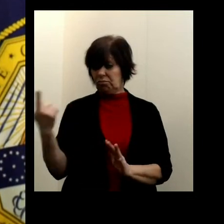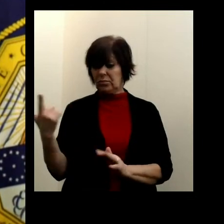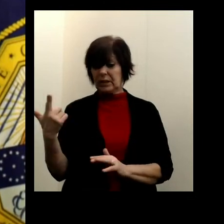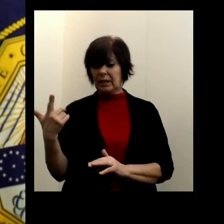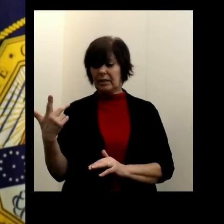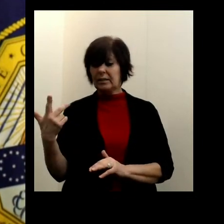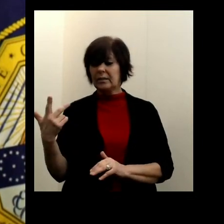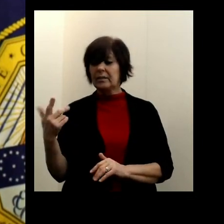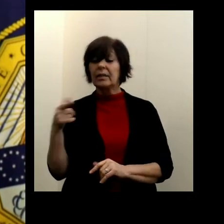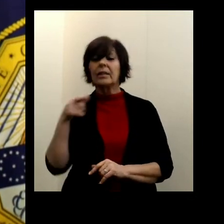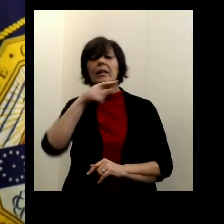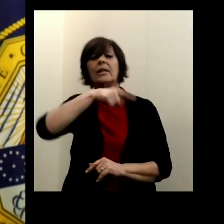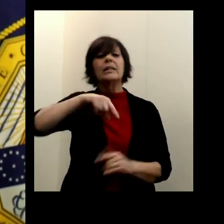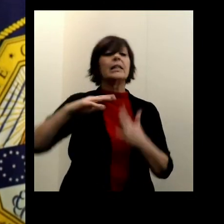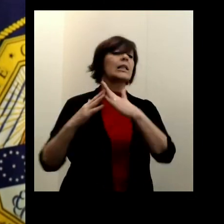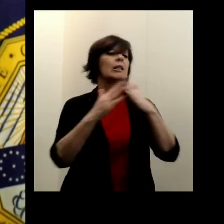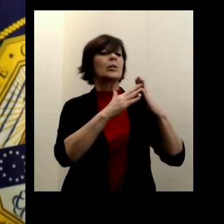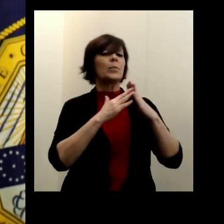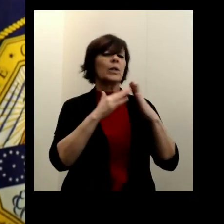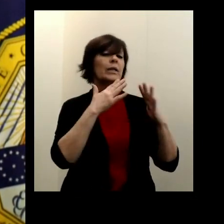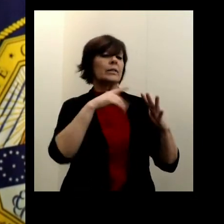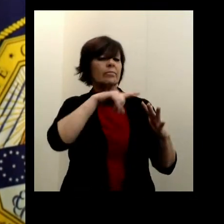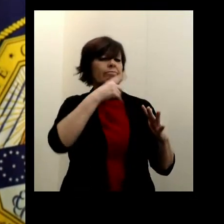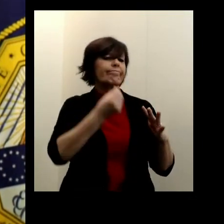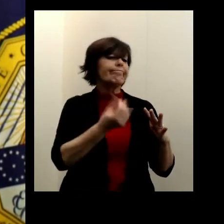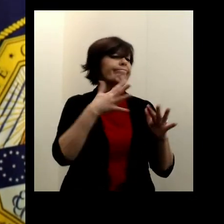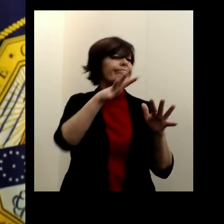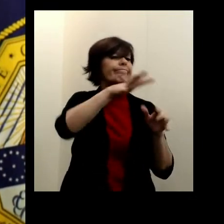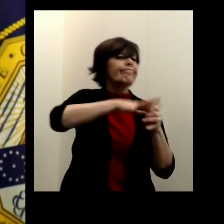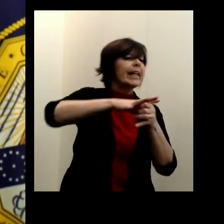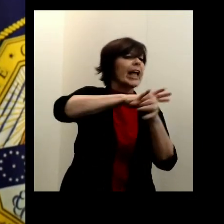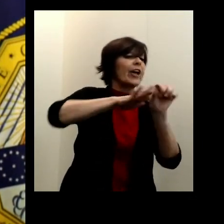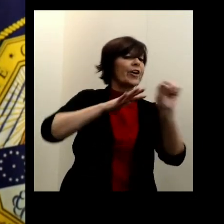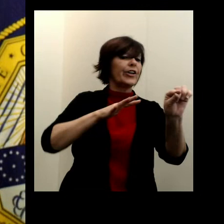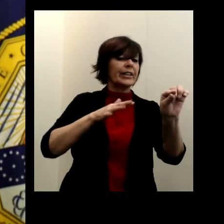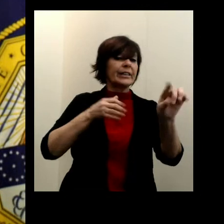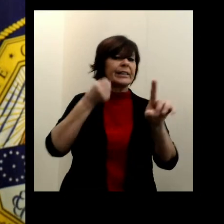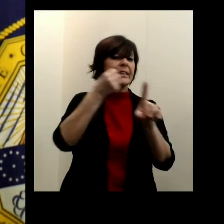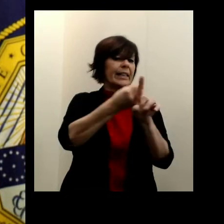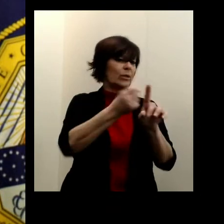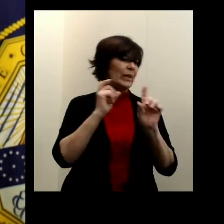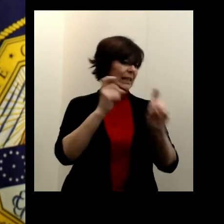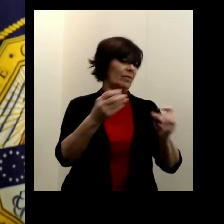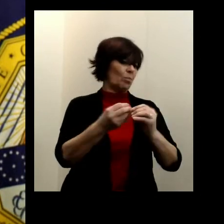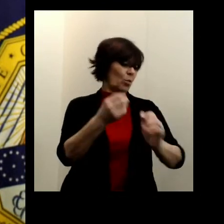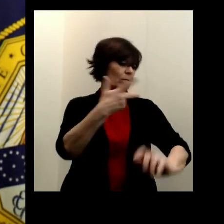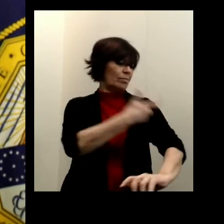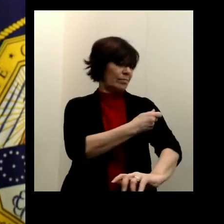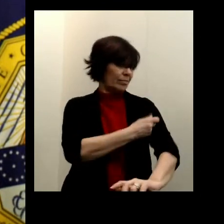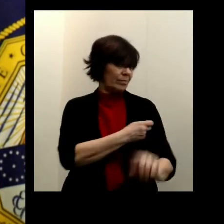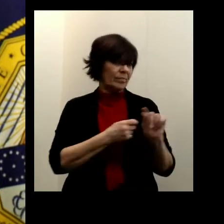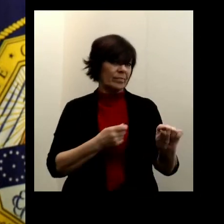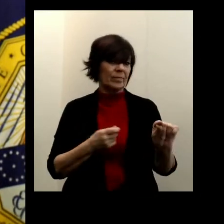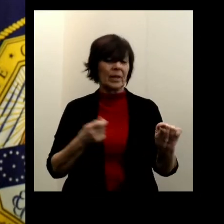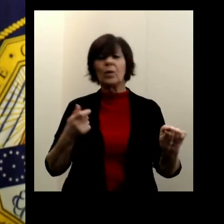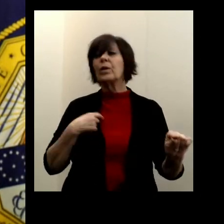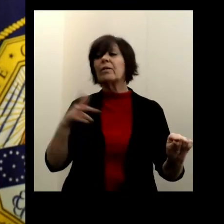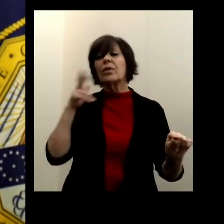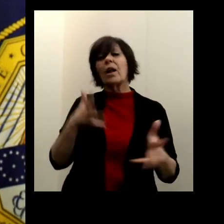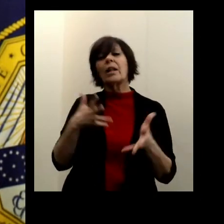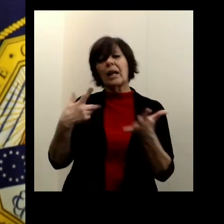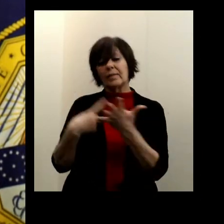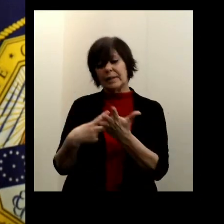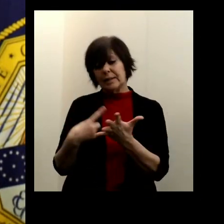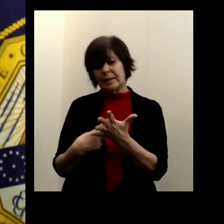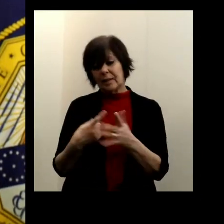communities of color within the region harder than other areas. Because again, there's been a lot of discussion from the governor, from the chairman, or excuse